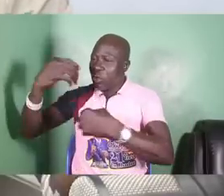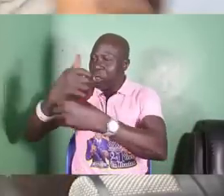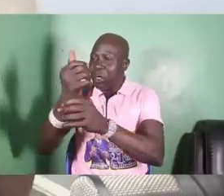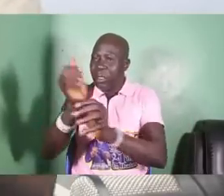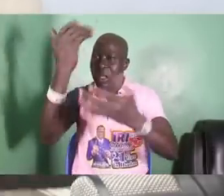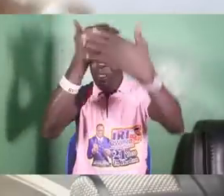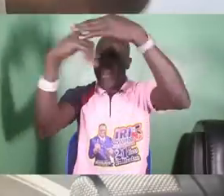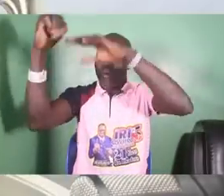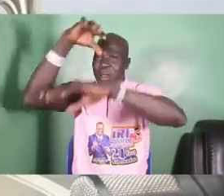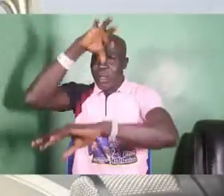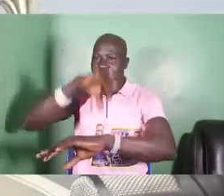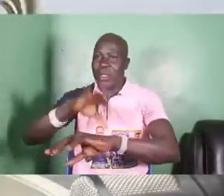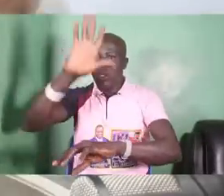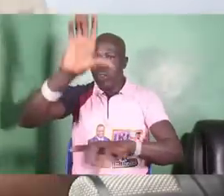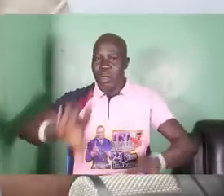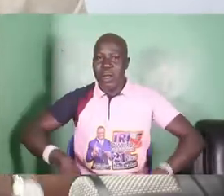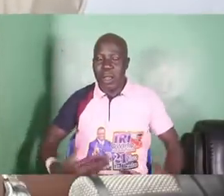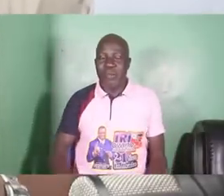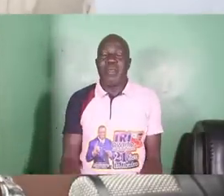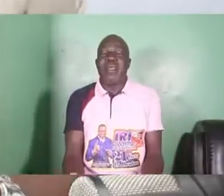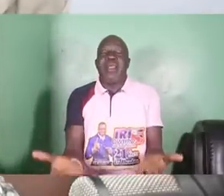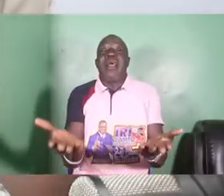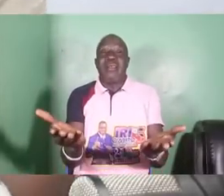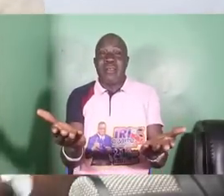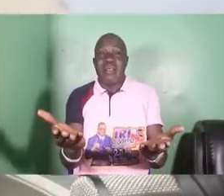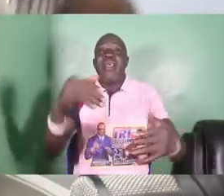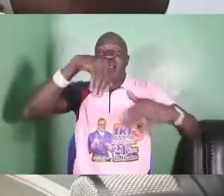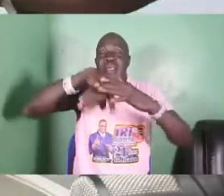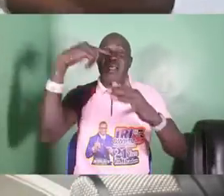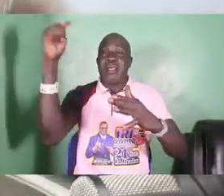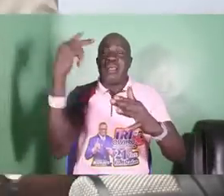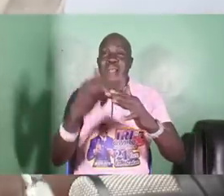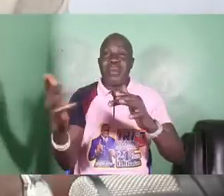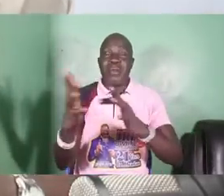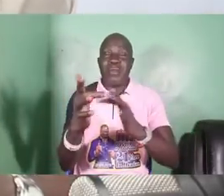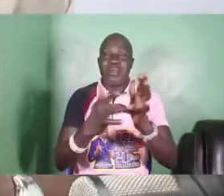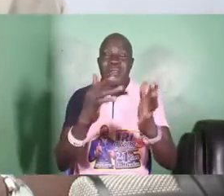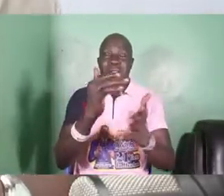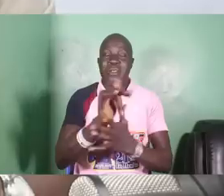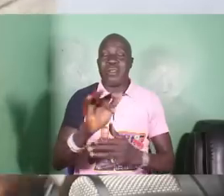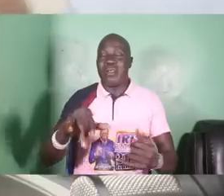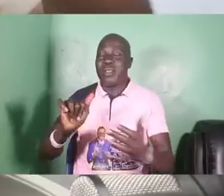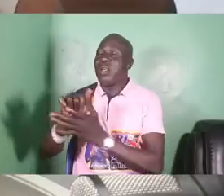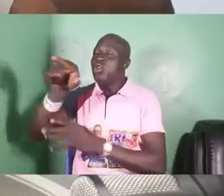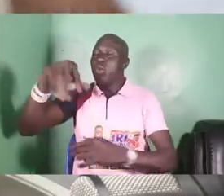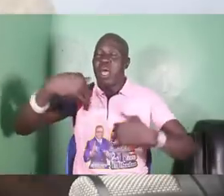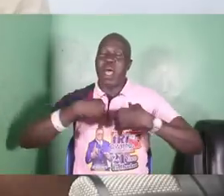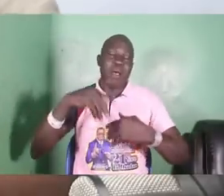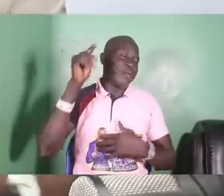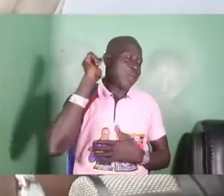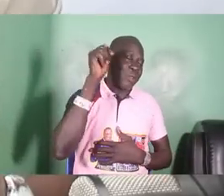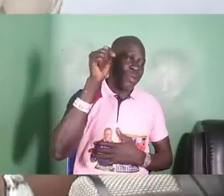ohun that created the heaven and the earth aye e ma dide amen the love will rise in the name of Jesus amen wa ni